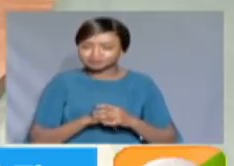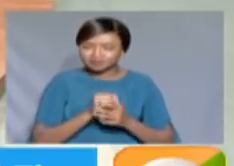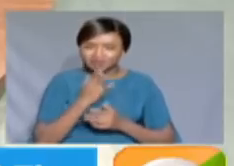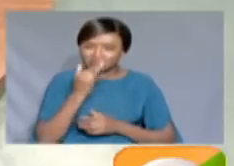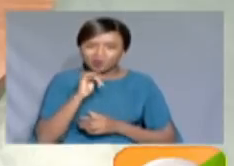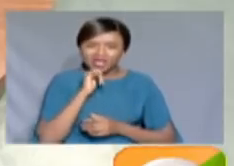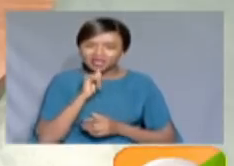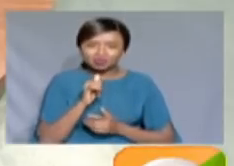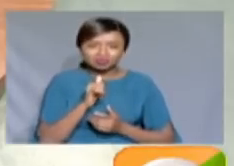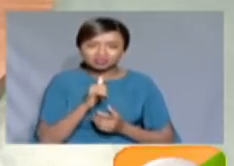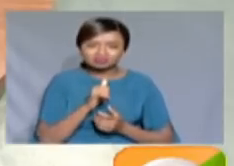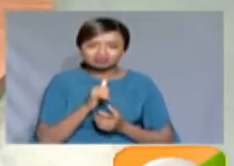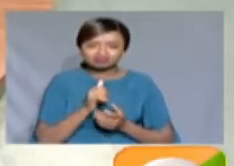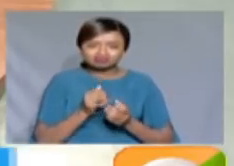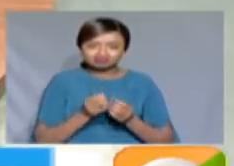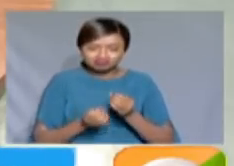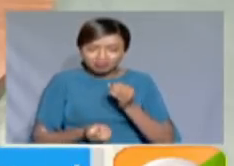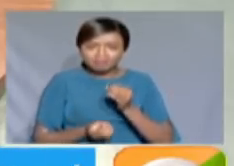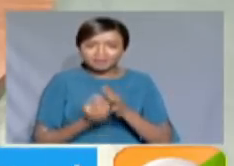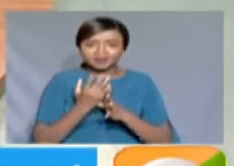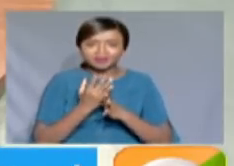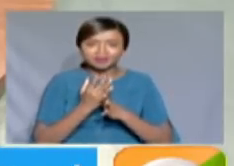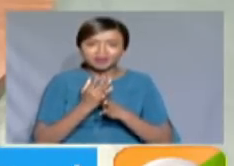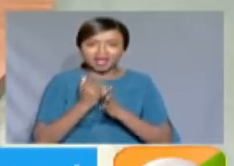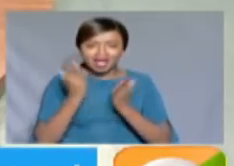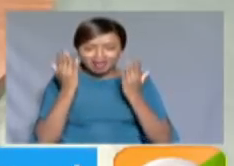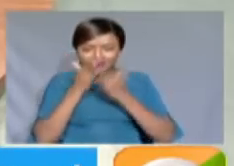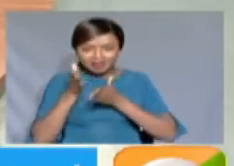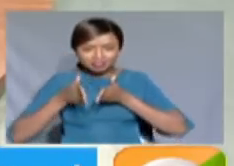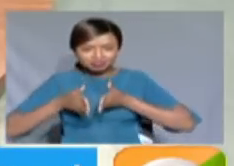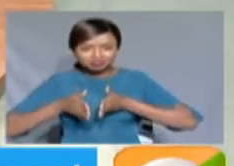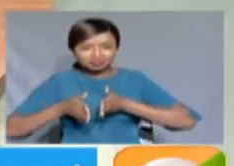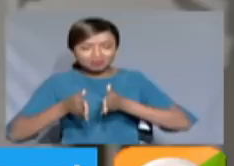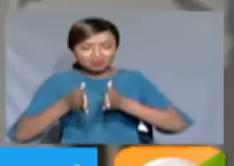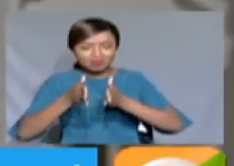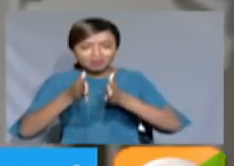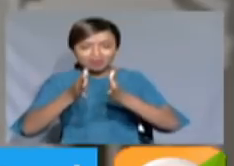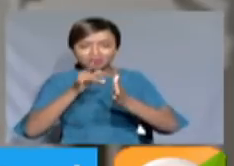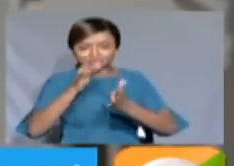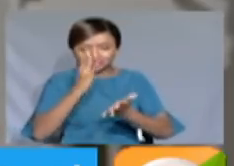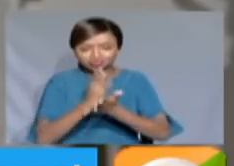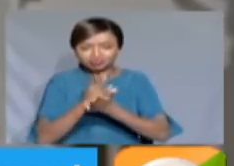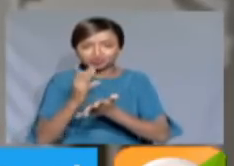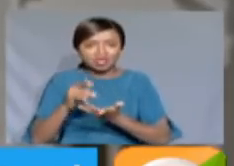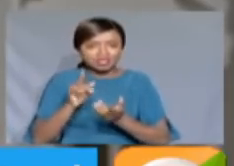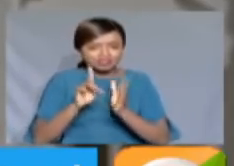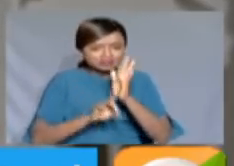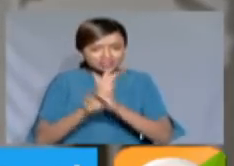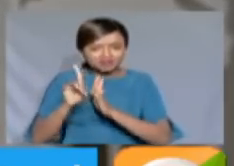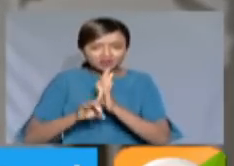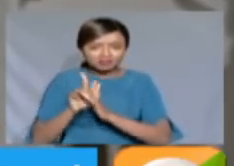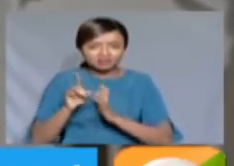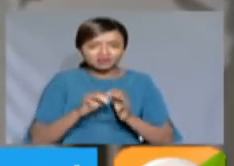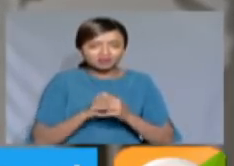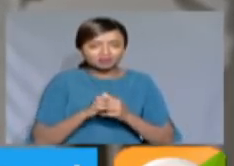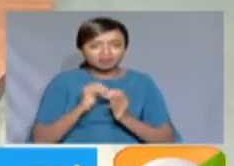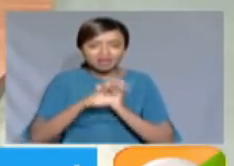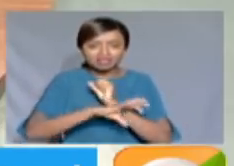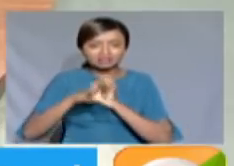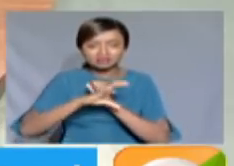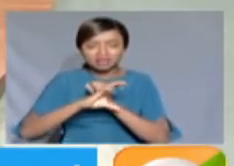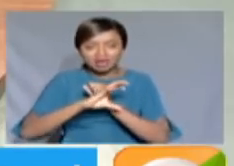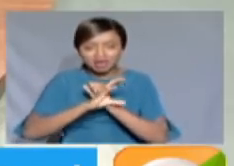construct a light rail transit on the median lane, which is the most viable and cost-effective? Developed countries are doing away with elevated highways.